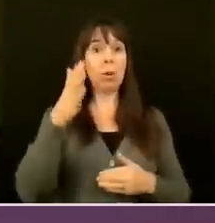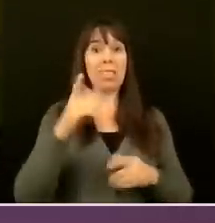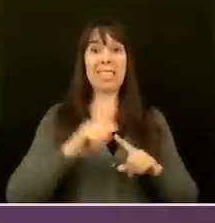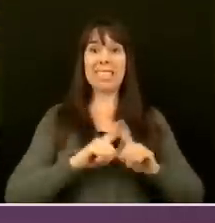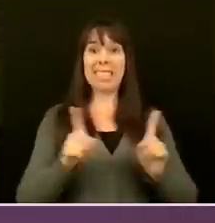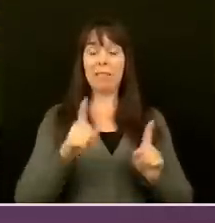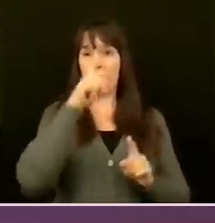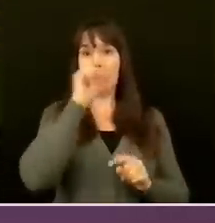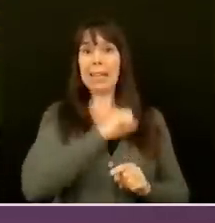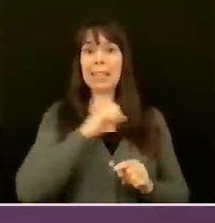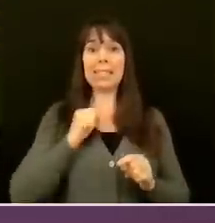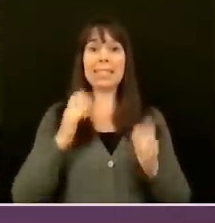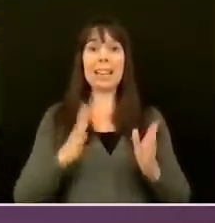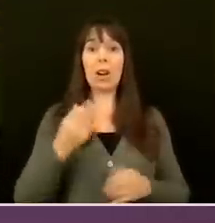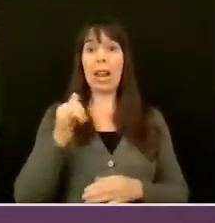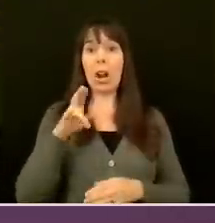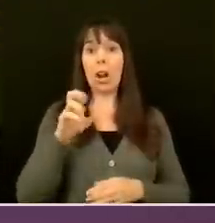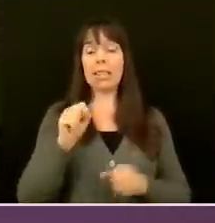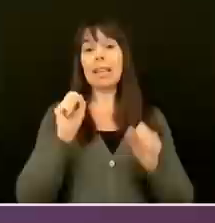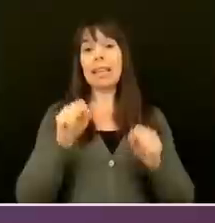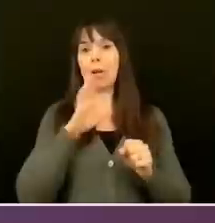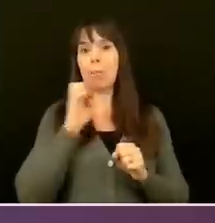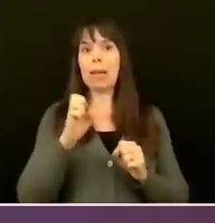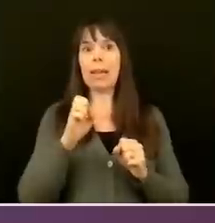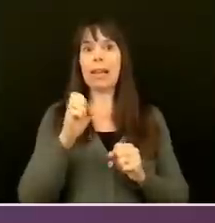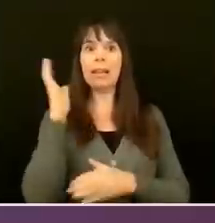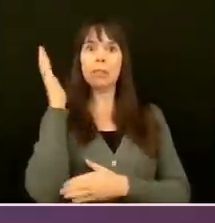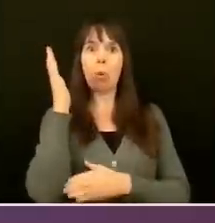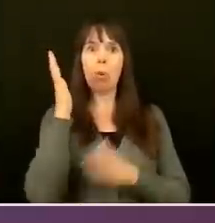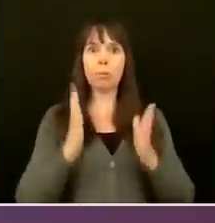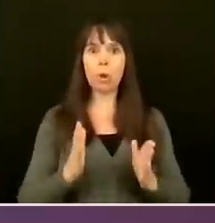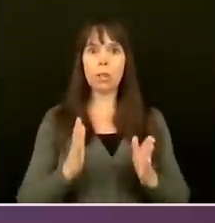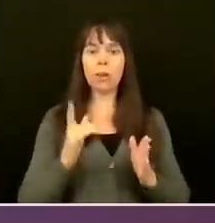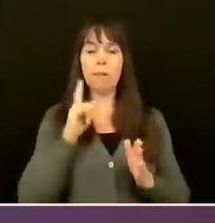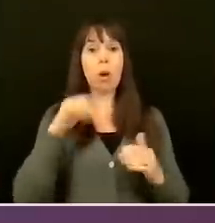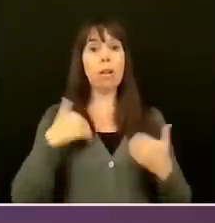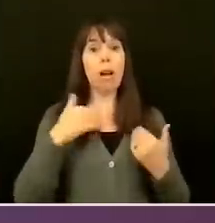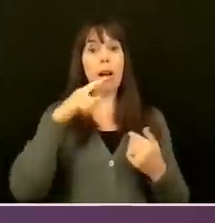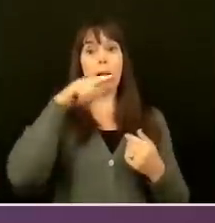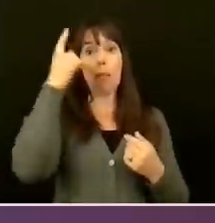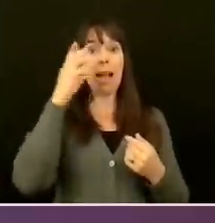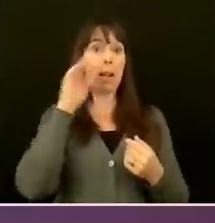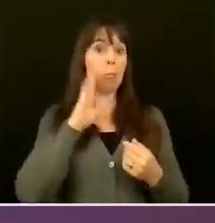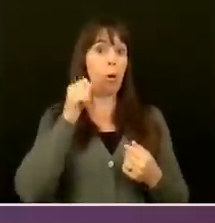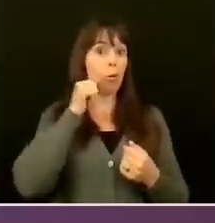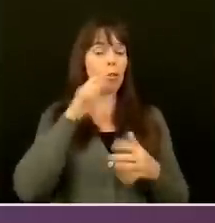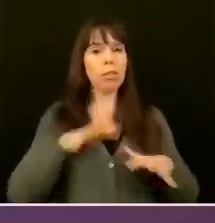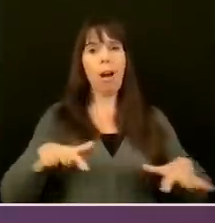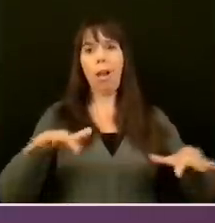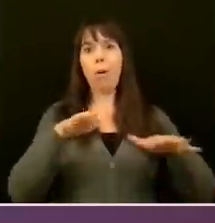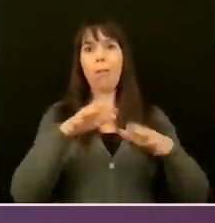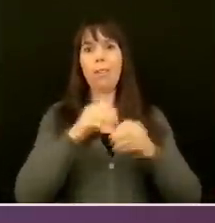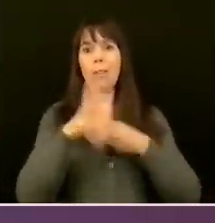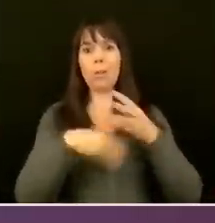Senator Harris can be a spokesperson for young black and brown girls everywhere in this